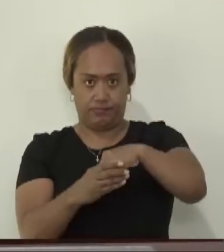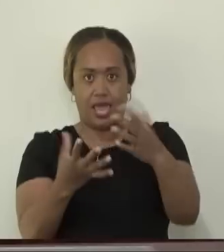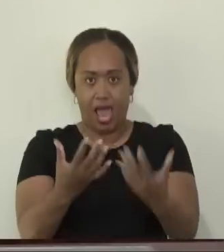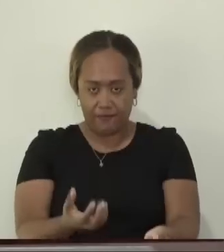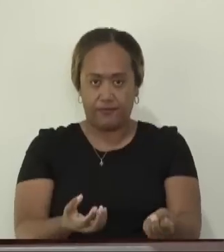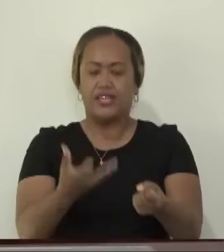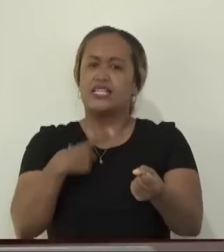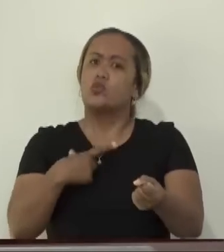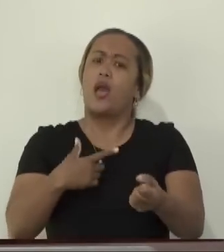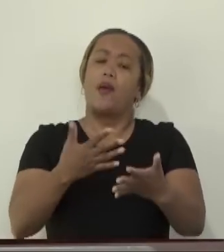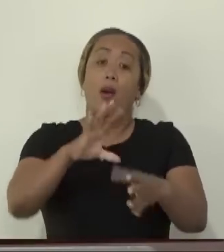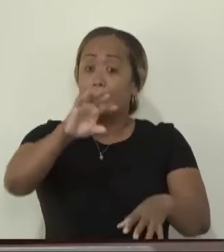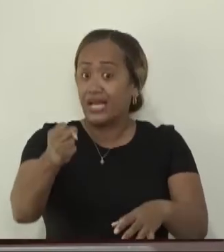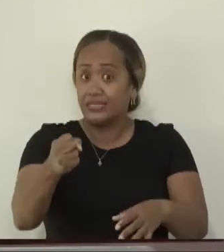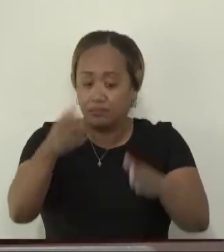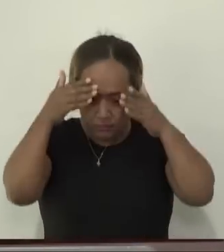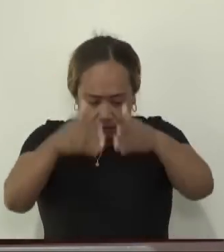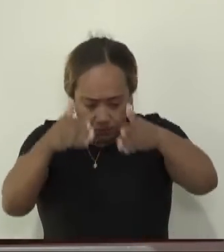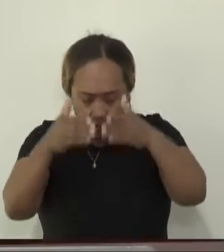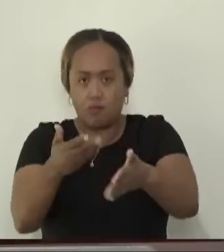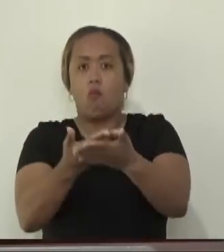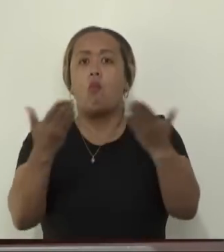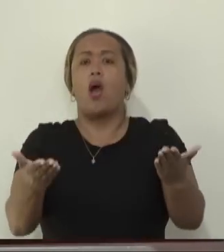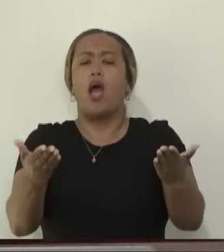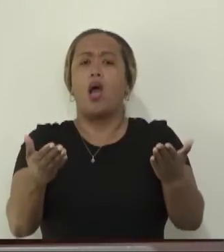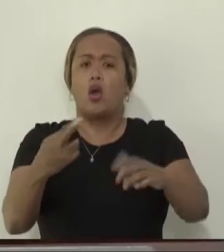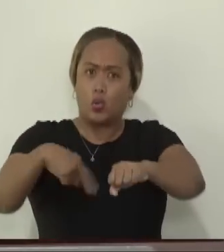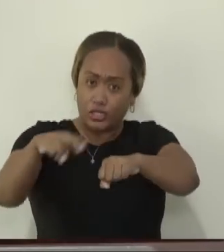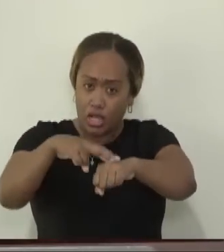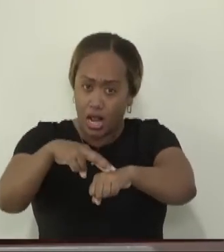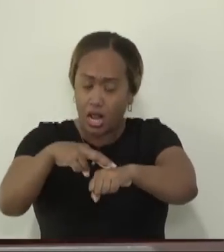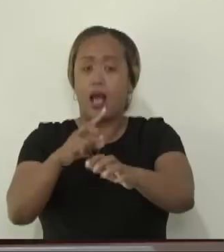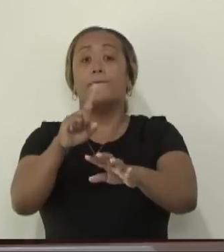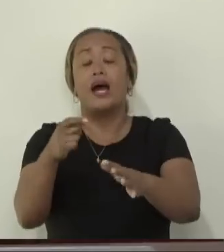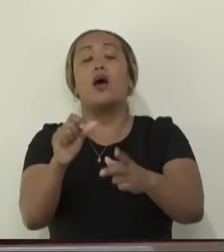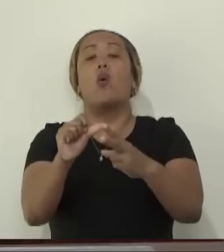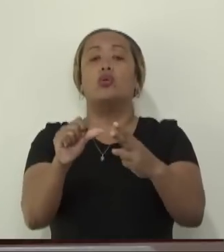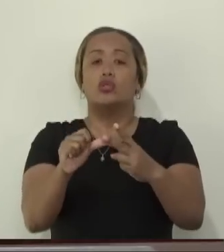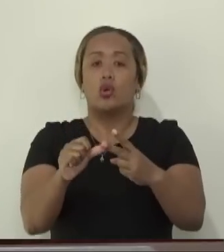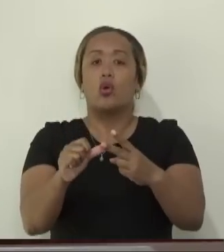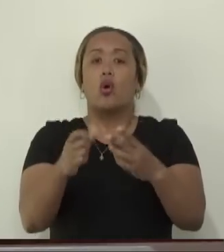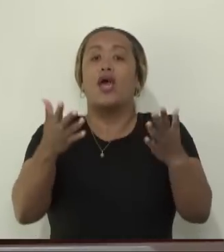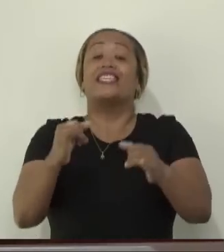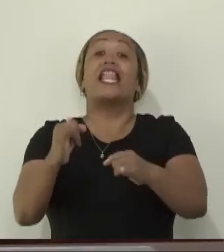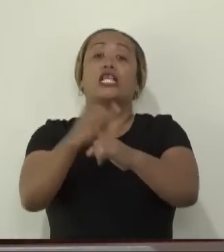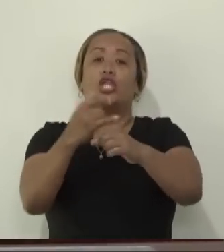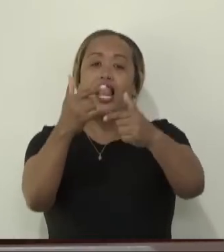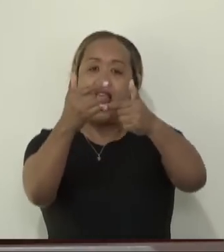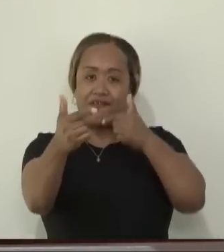This requires our attention, not only at the regional, but also at the international